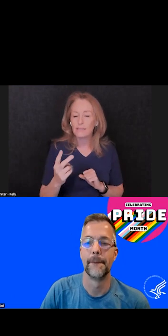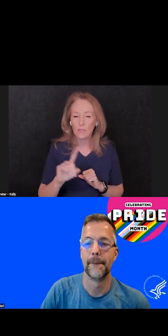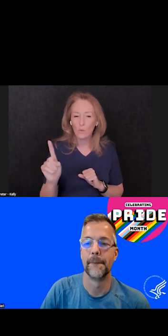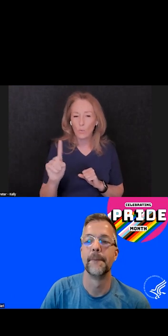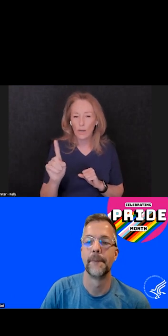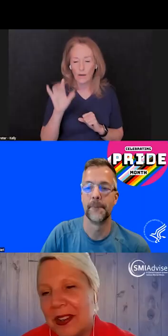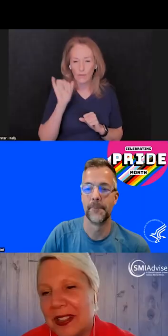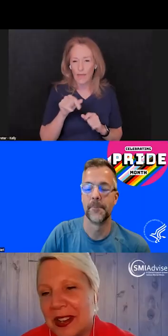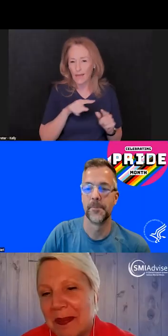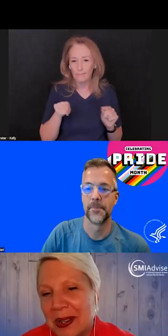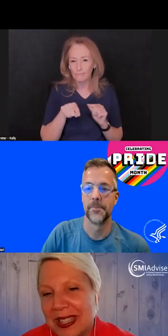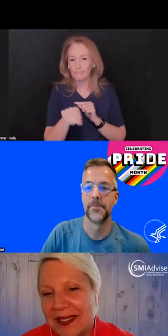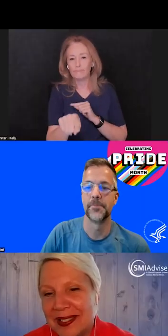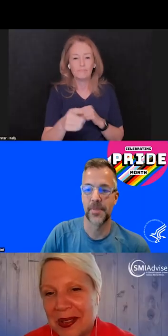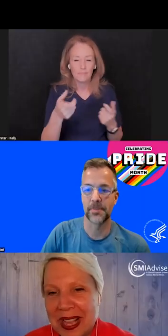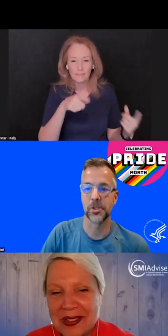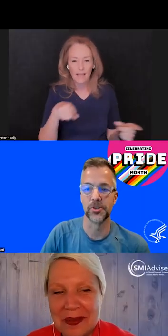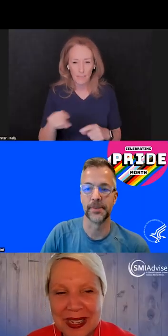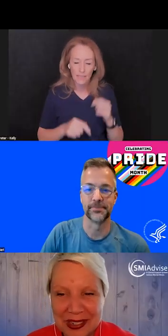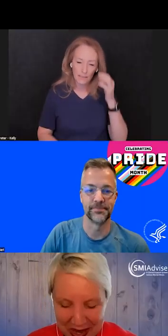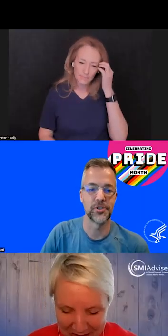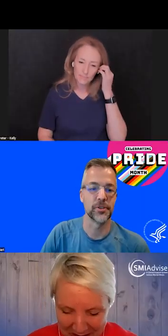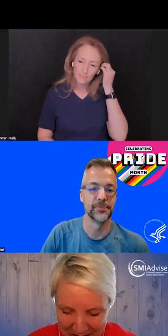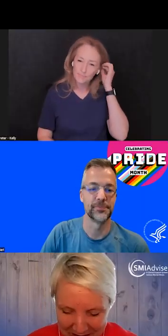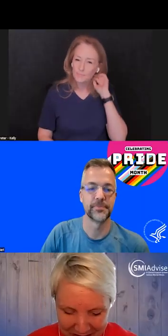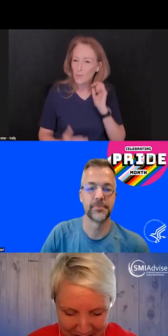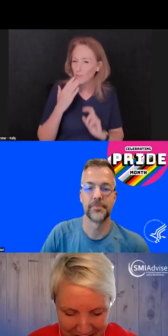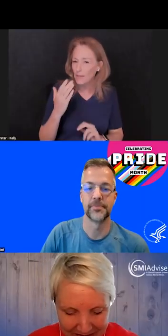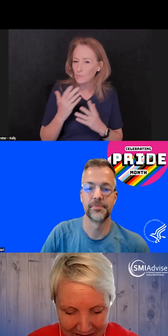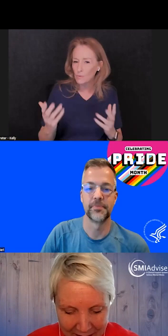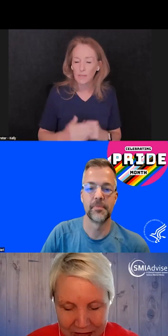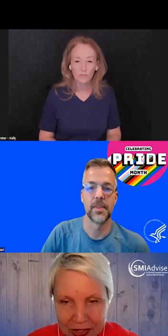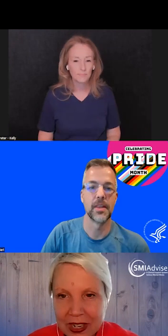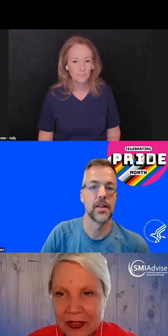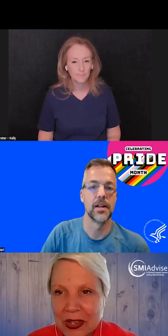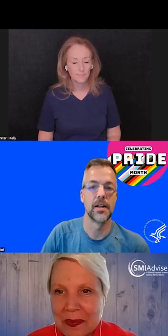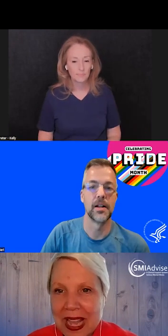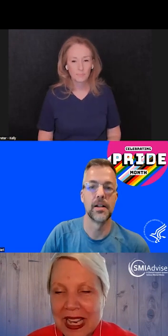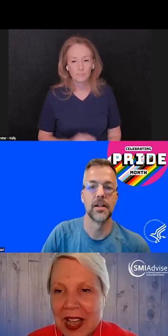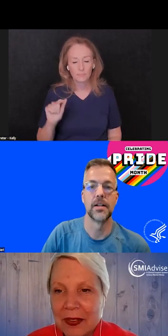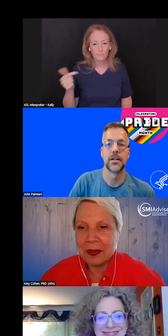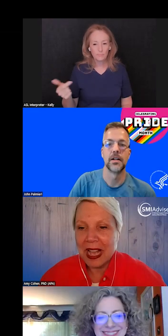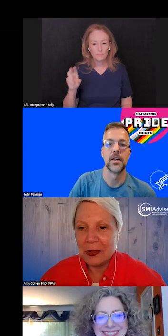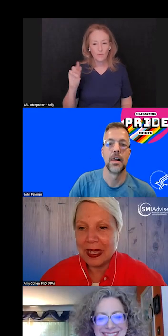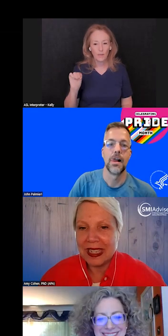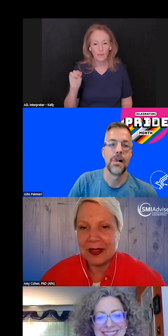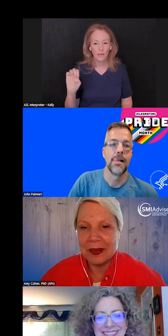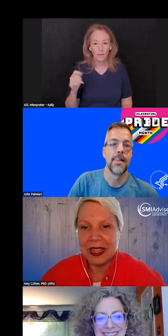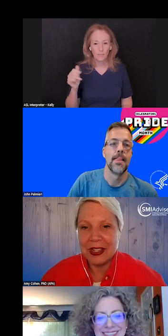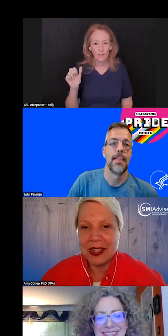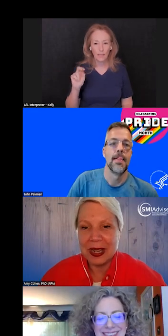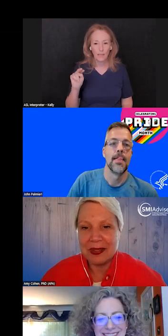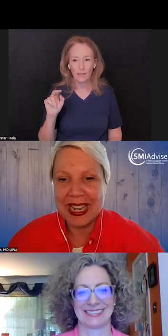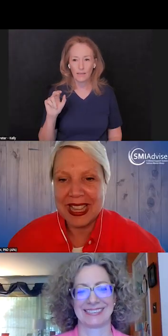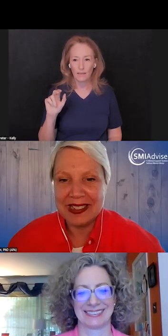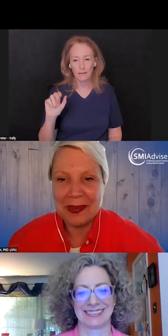to know when they're in their neighborhood. So Absolutely. Thanks so much. Sure. Okay, wonderful. I'm going to turn it over to Megan now from Nashville, and would